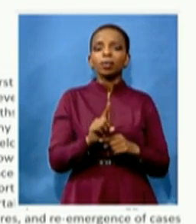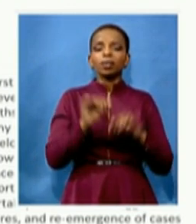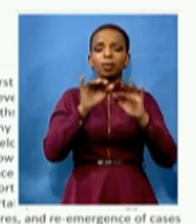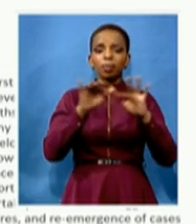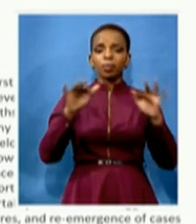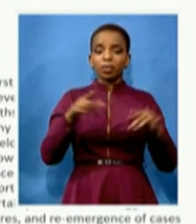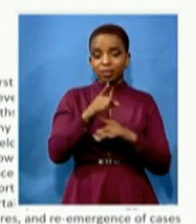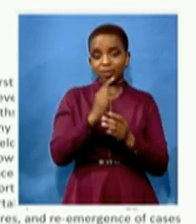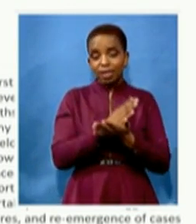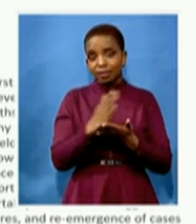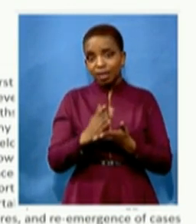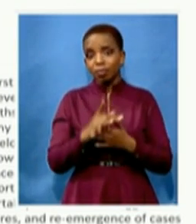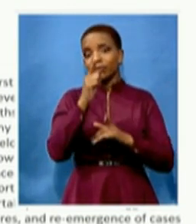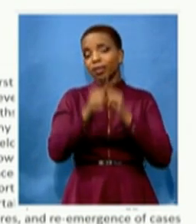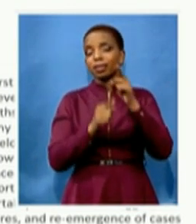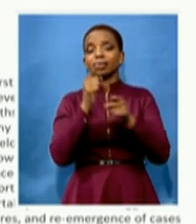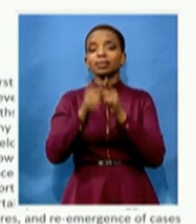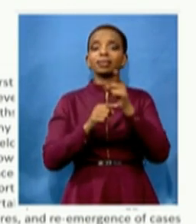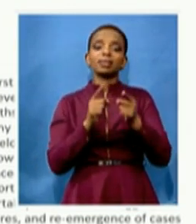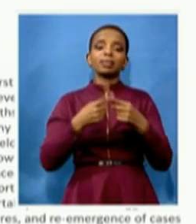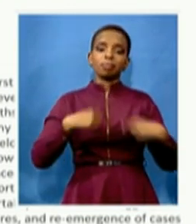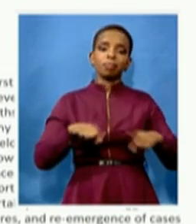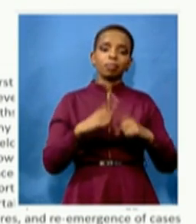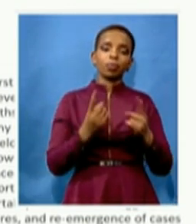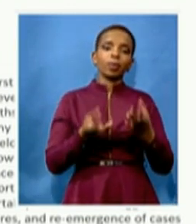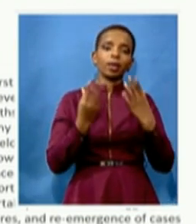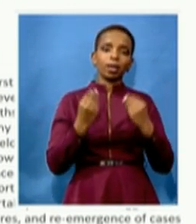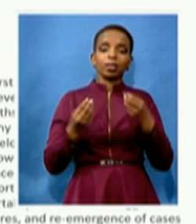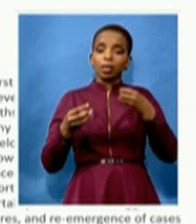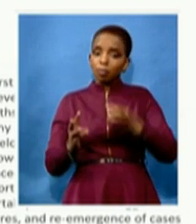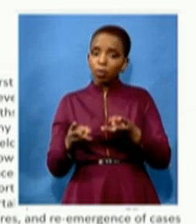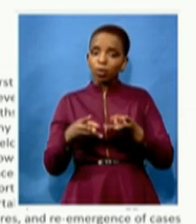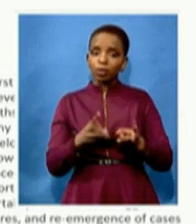models, which we're trying to assimilate, and think about,